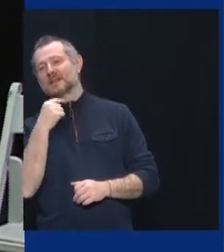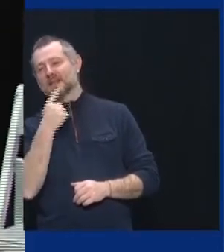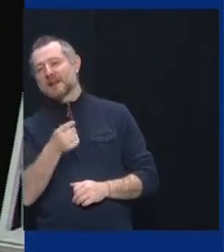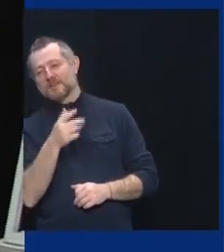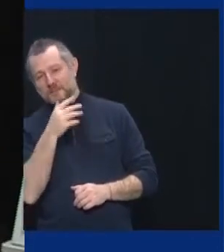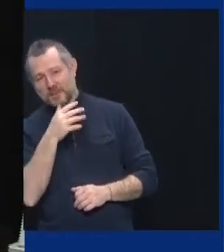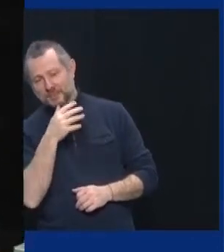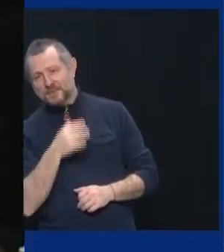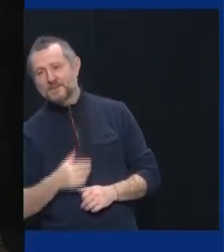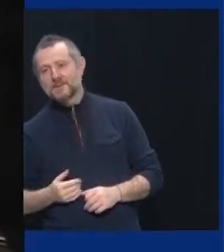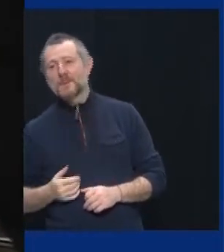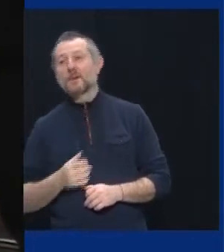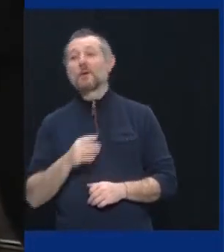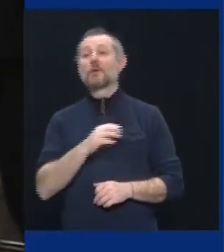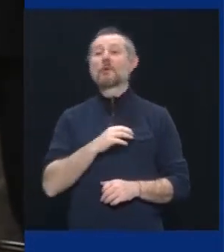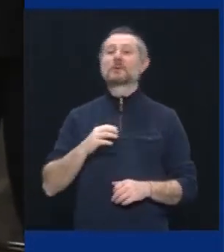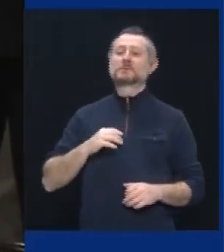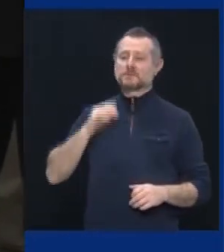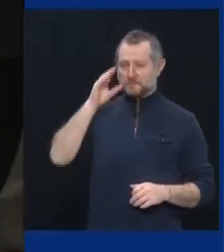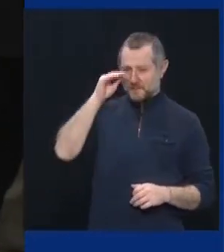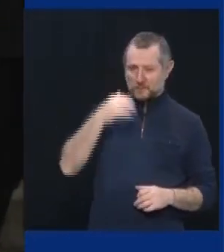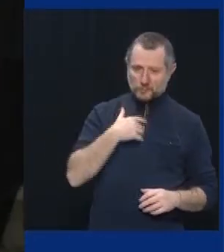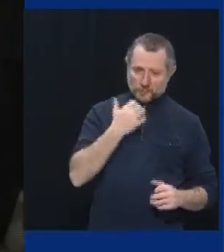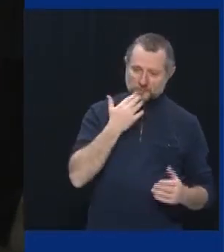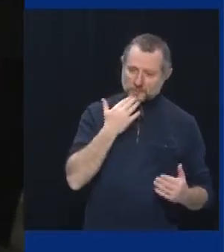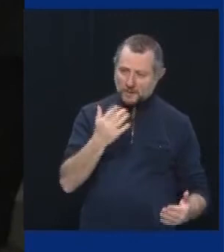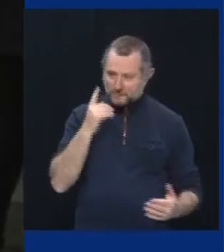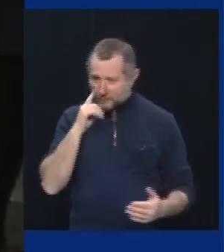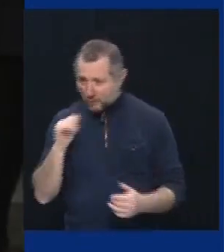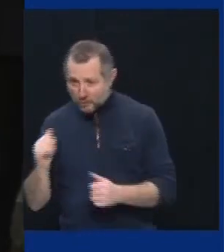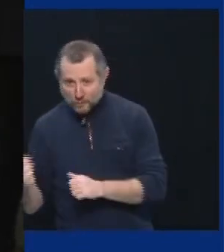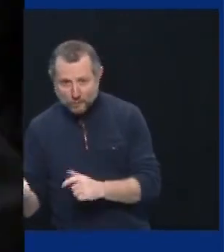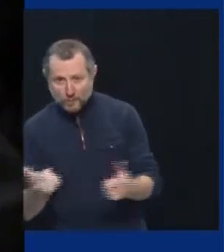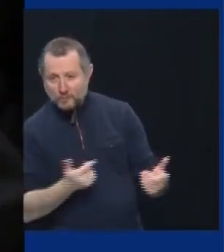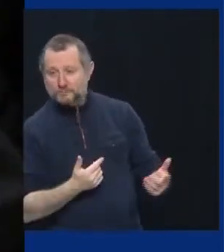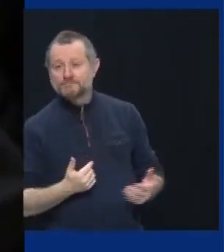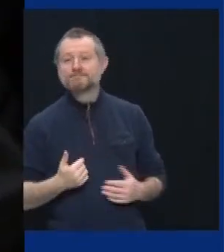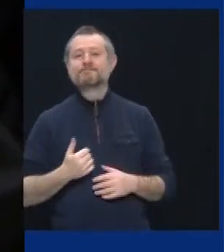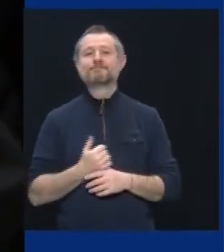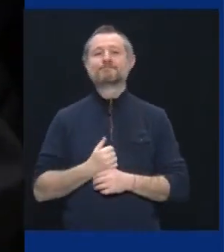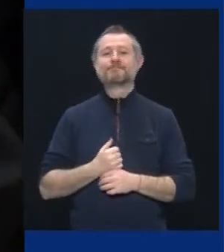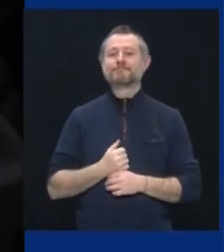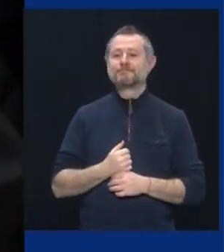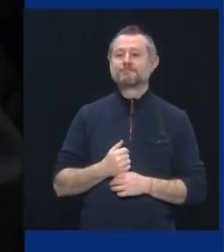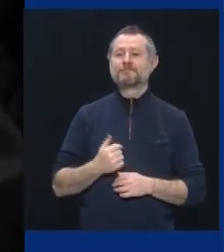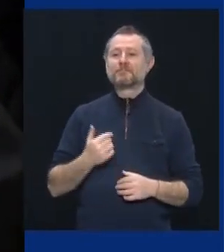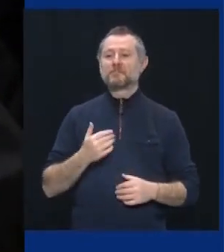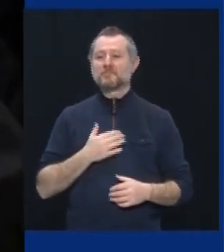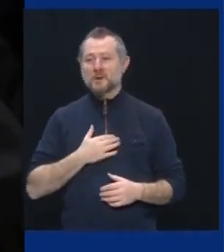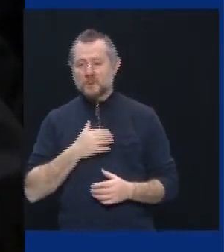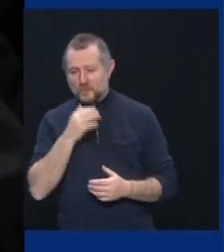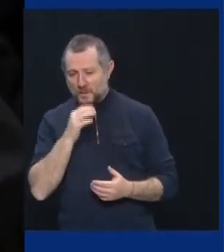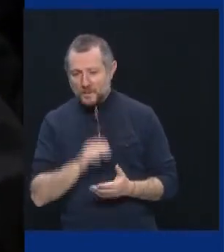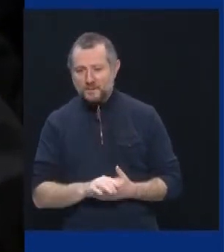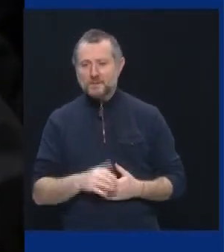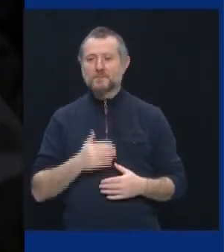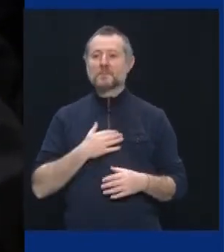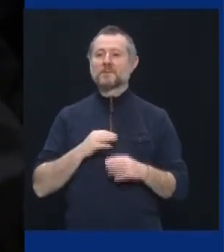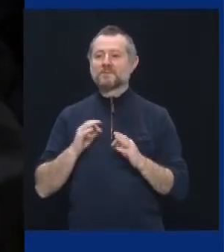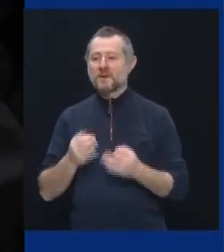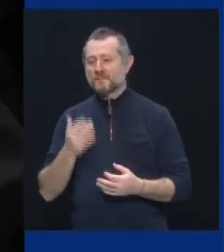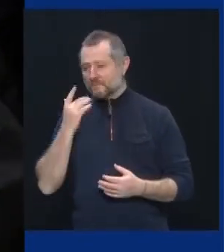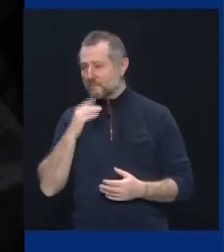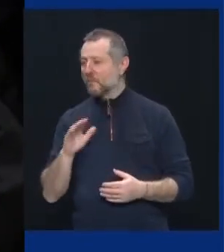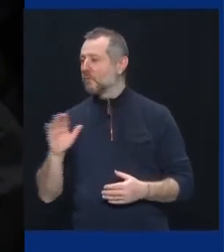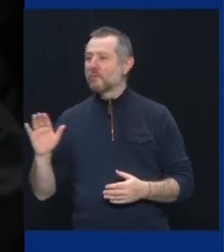First, let me thank all of you on behalf of my wife and family for the wonderful support